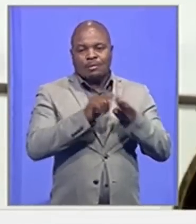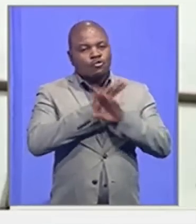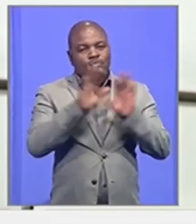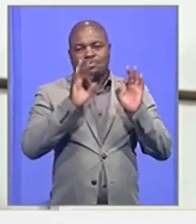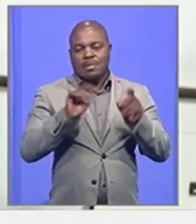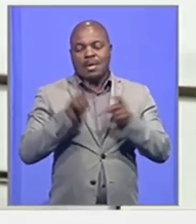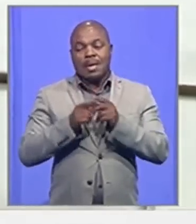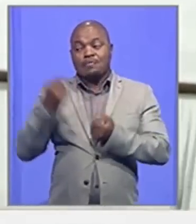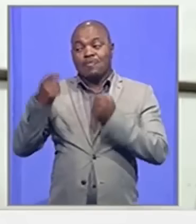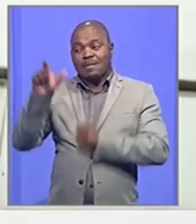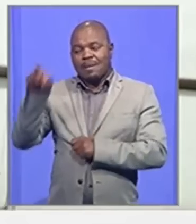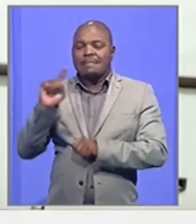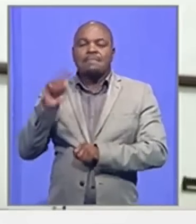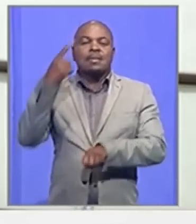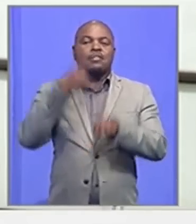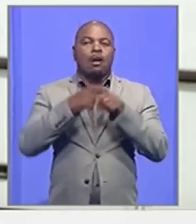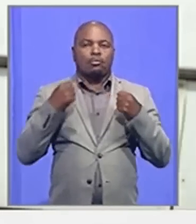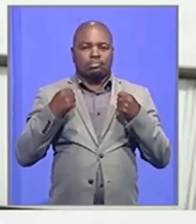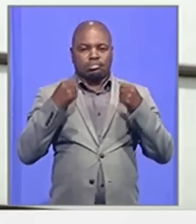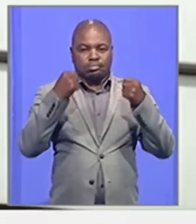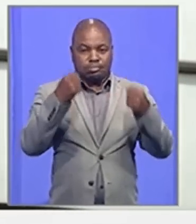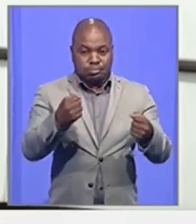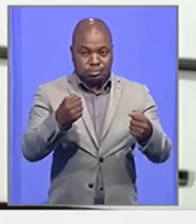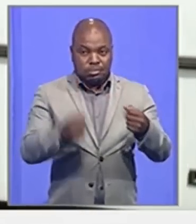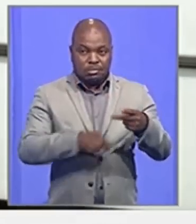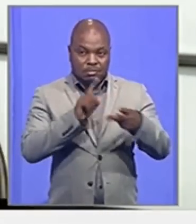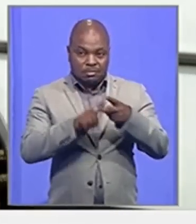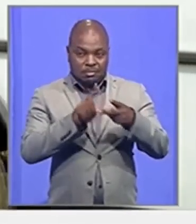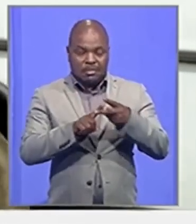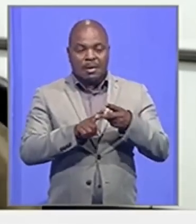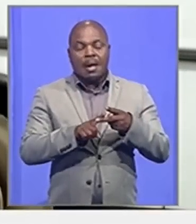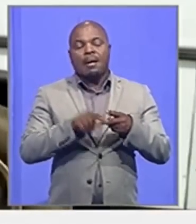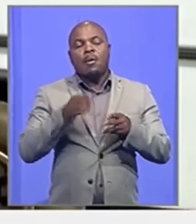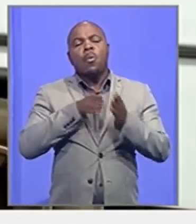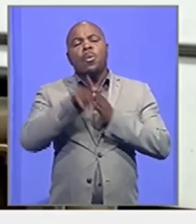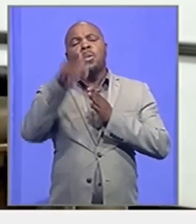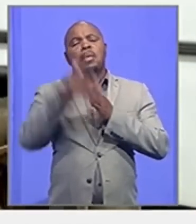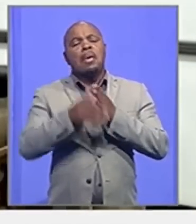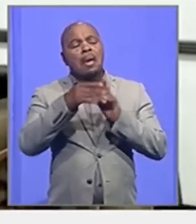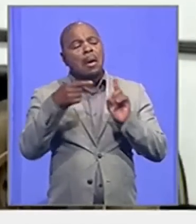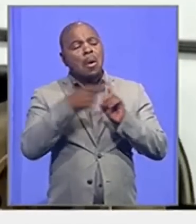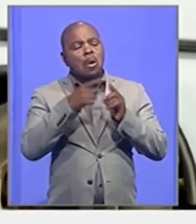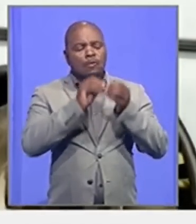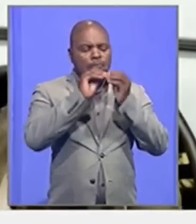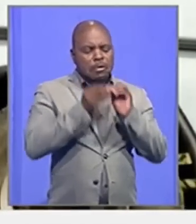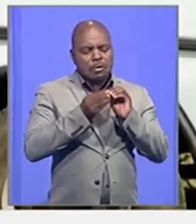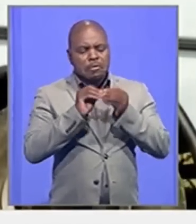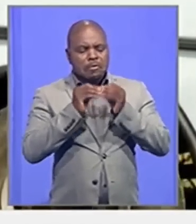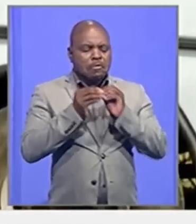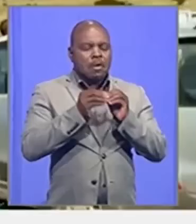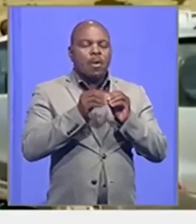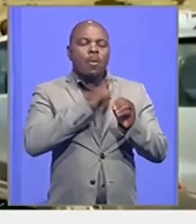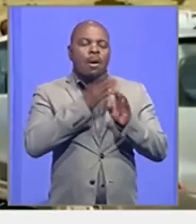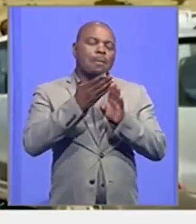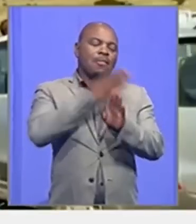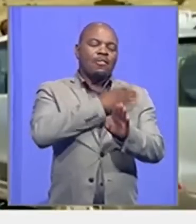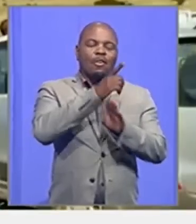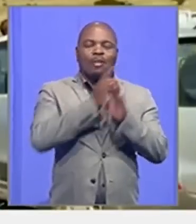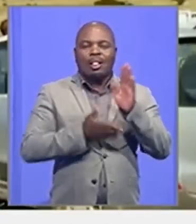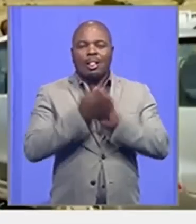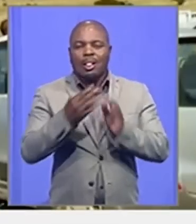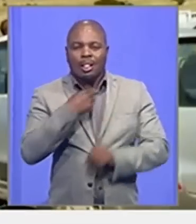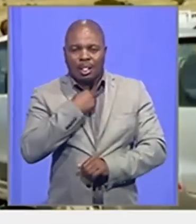yo. Ba re ba bone gape mootledi yo mo mafelelong a beke a lokiša pese ye morago ga gore e retegelwe ke leeto dibekebeke. Dipassenger